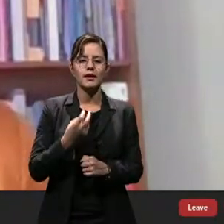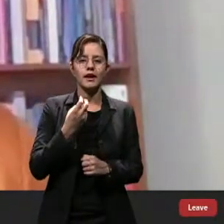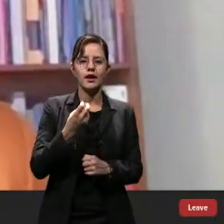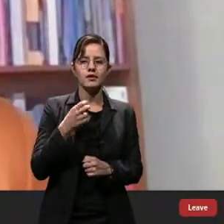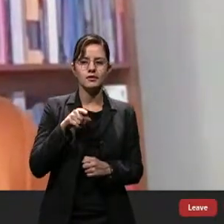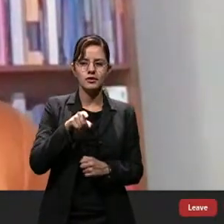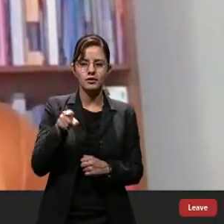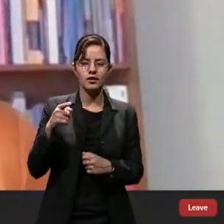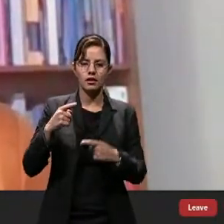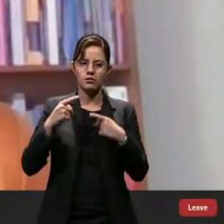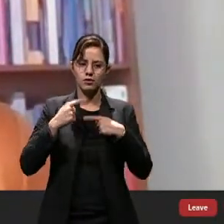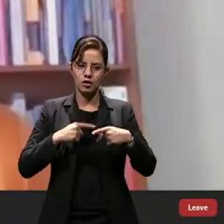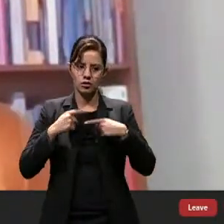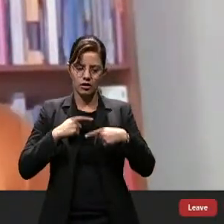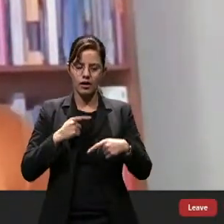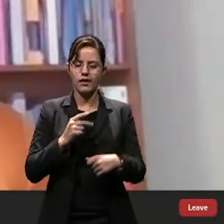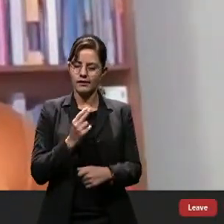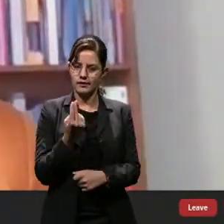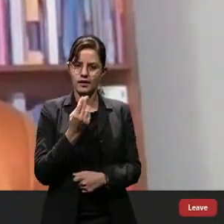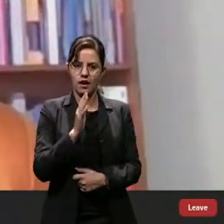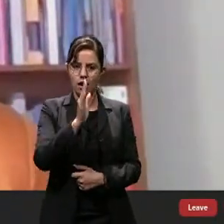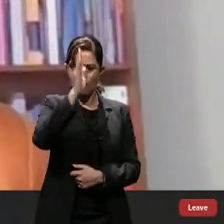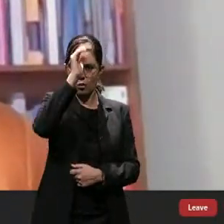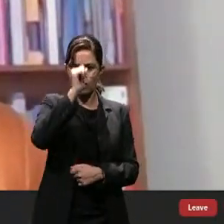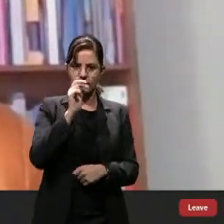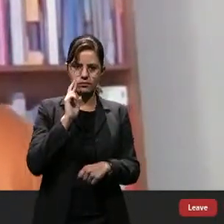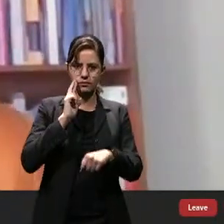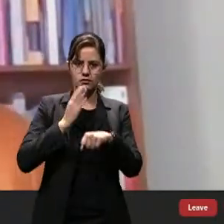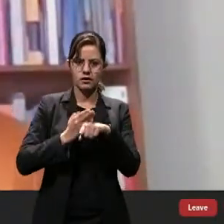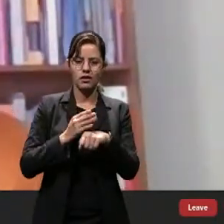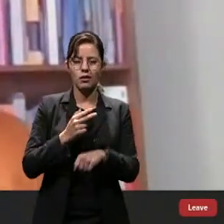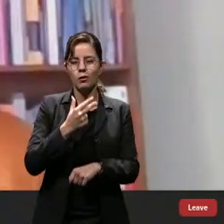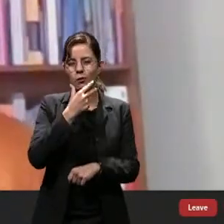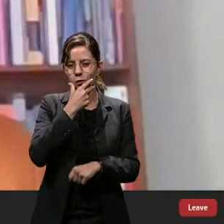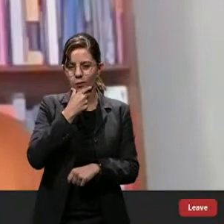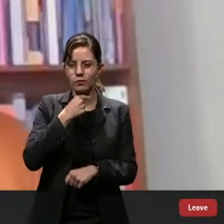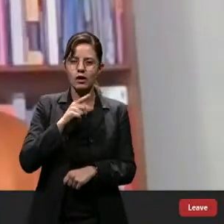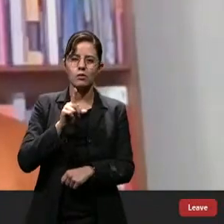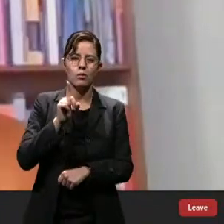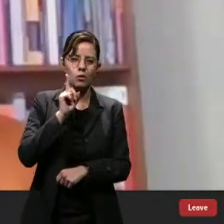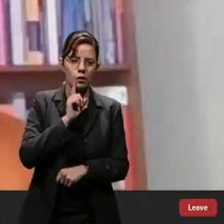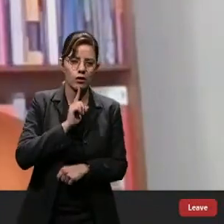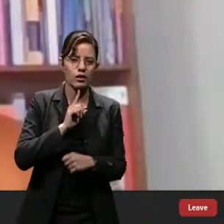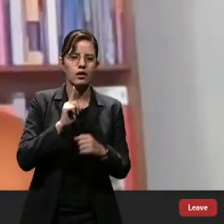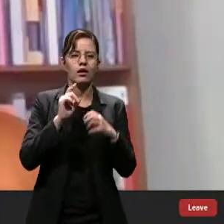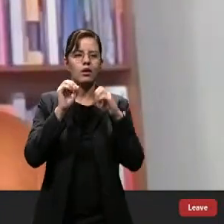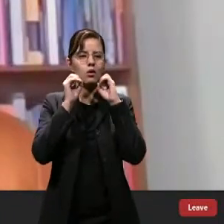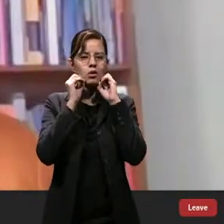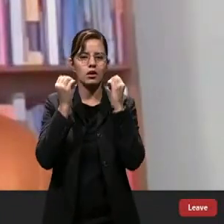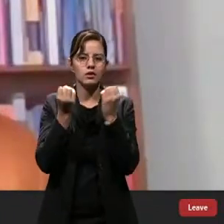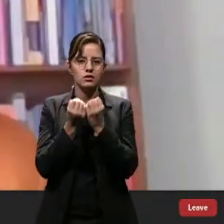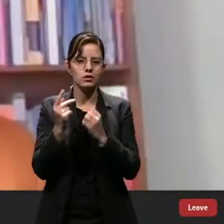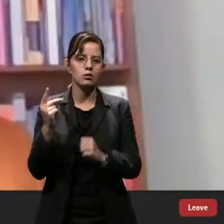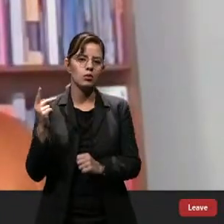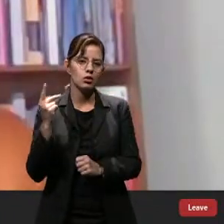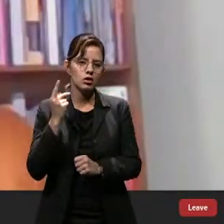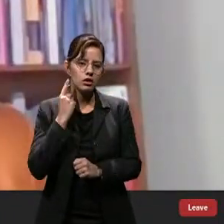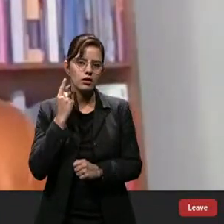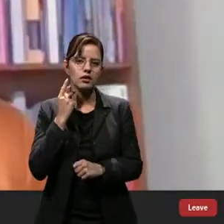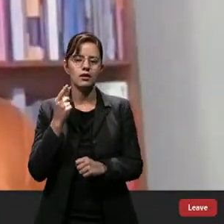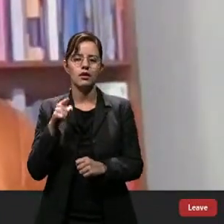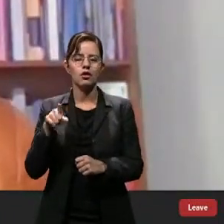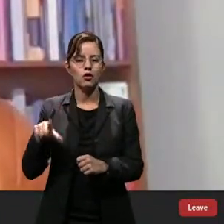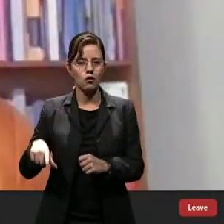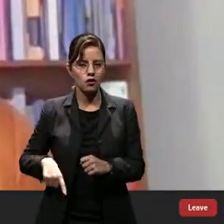creation of a new social contract in which women with men, states, and political organizations